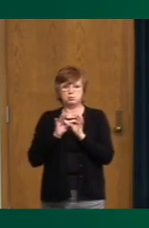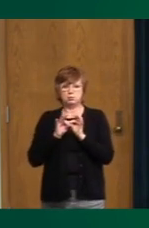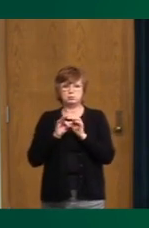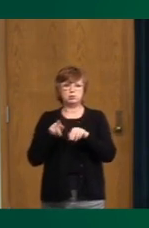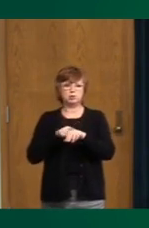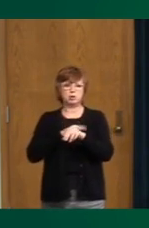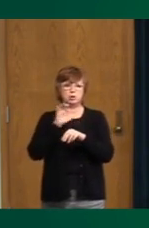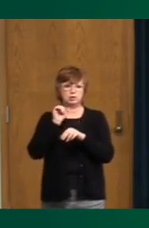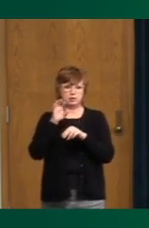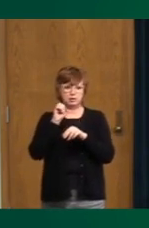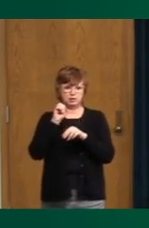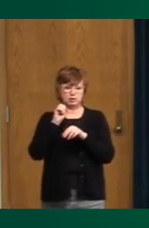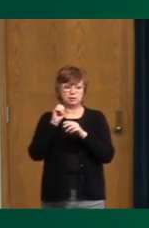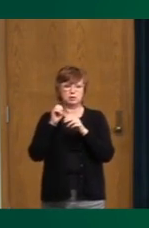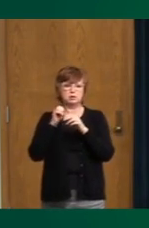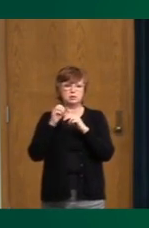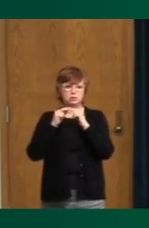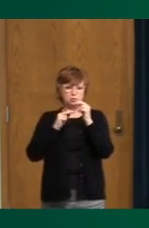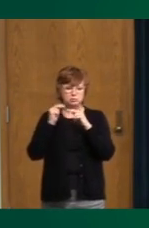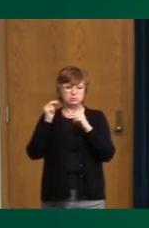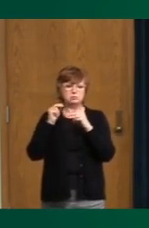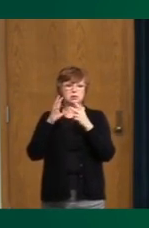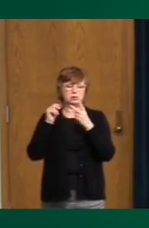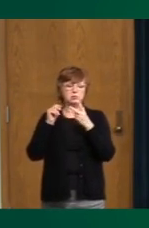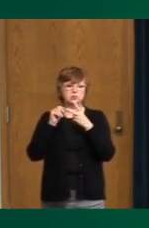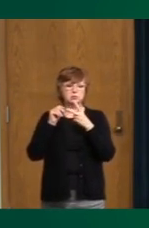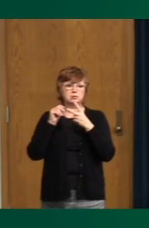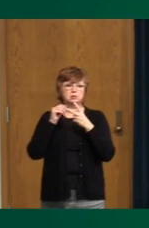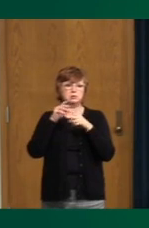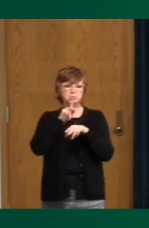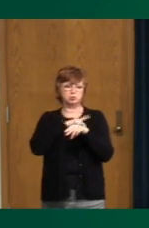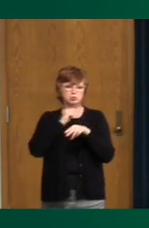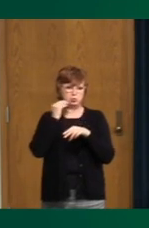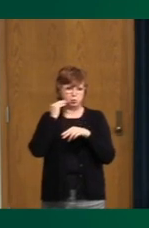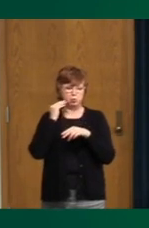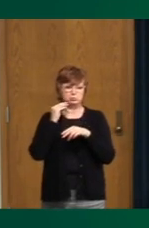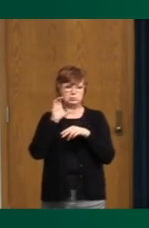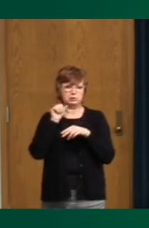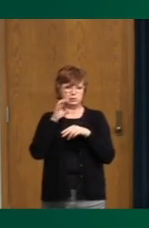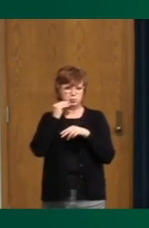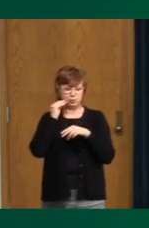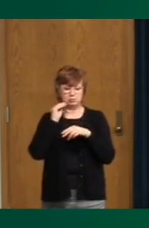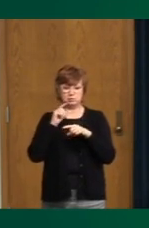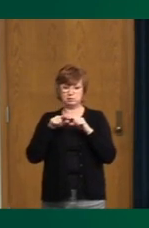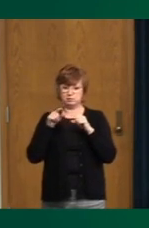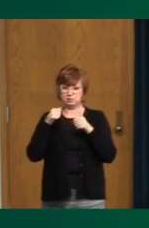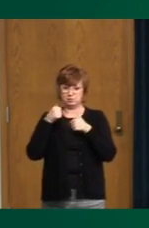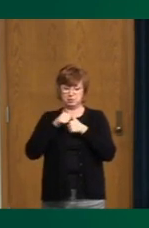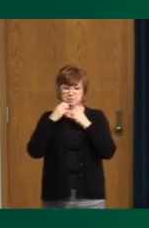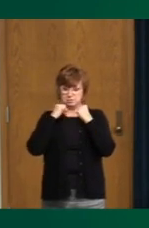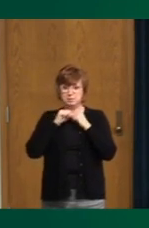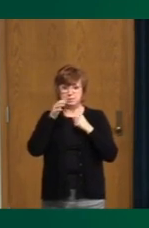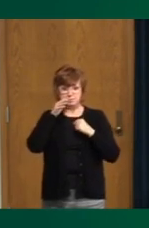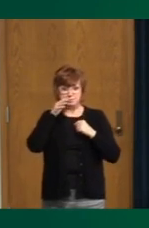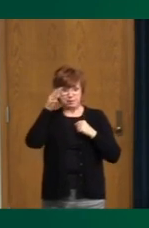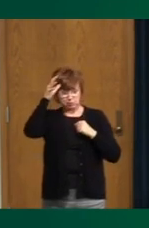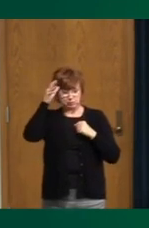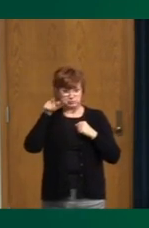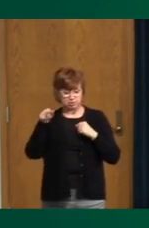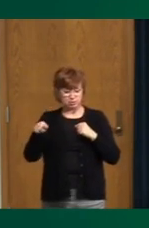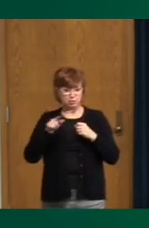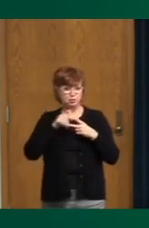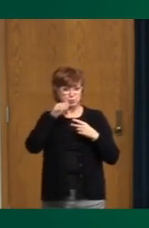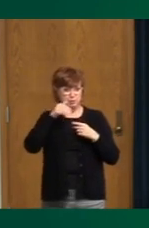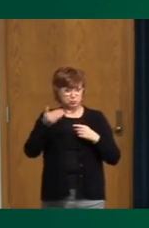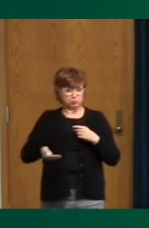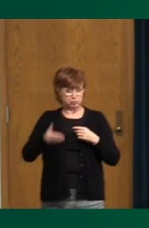facilities, personal care homes, but also people living independently who are our parents and grandparents. Be extra cautious if you do need to visit